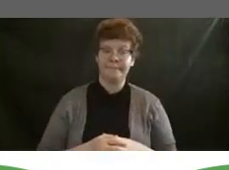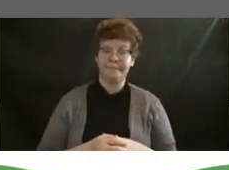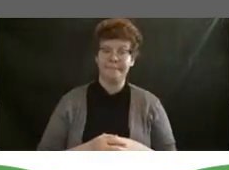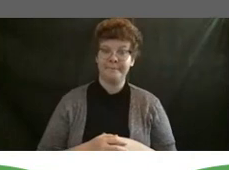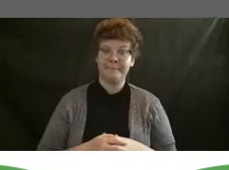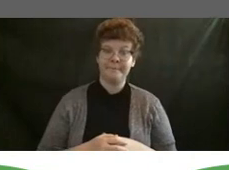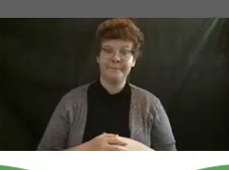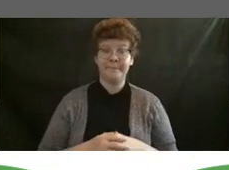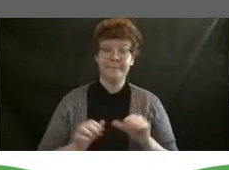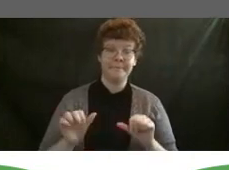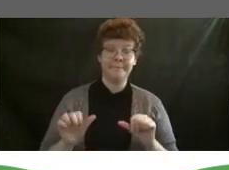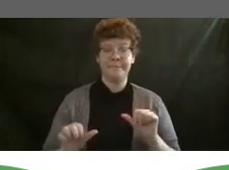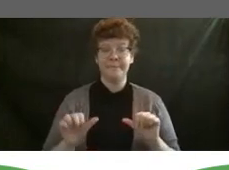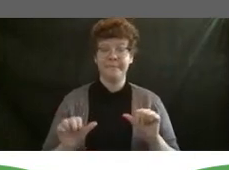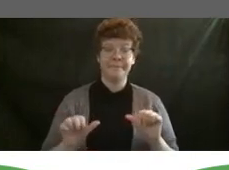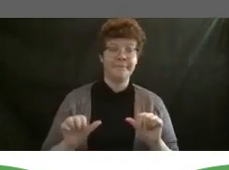I've forgotten where I need to go.